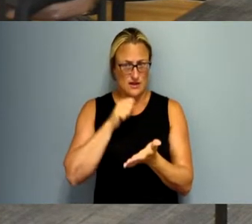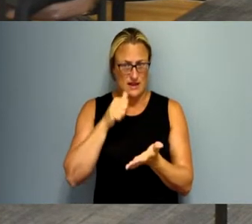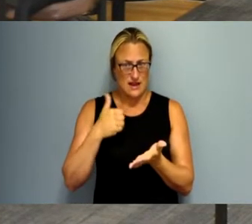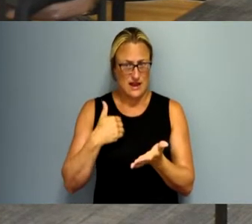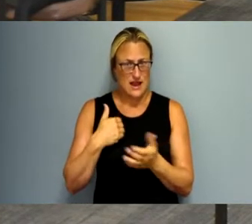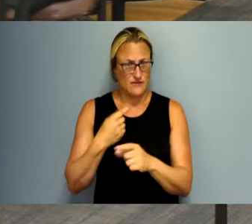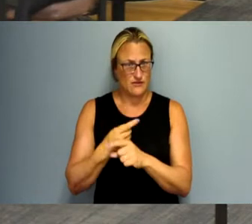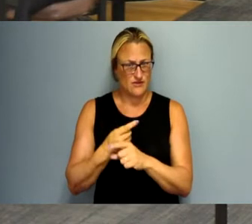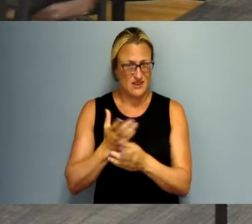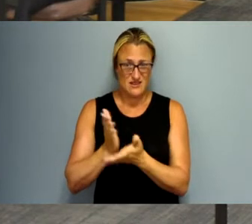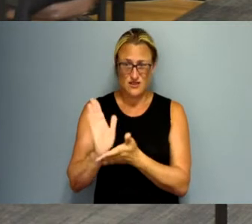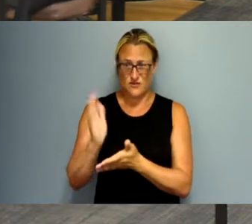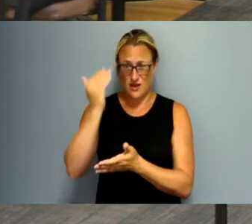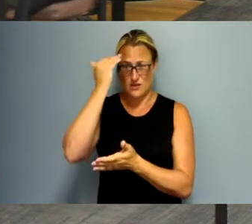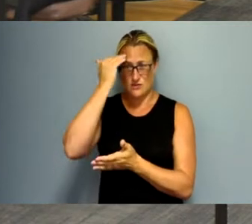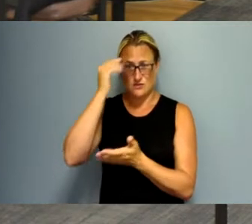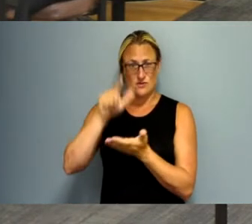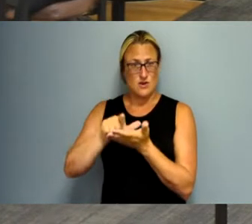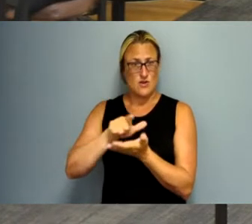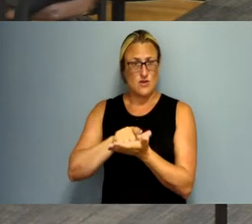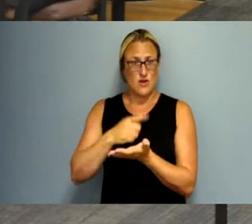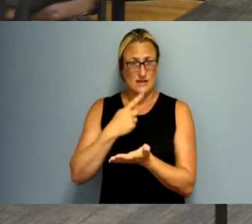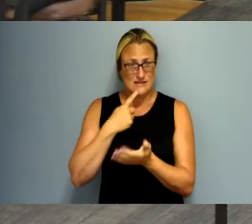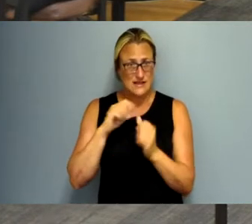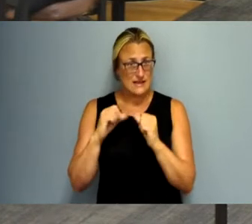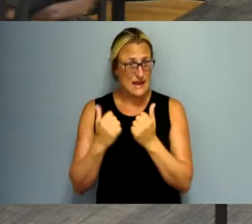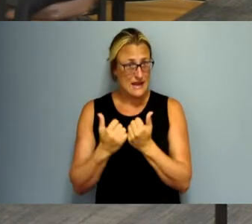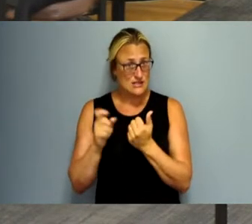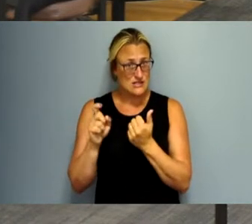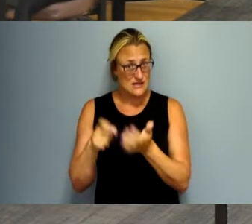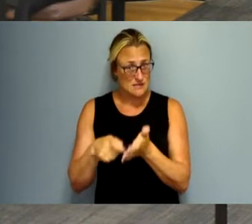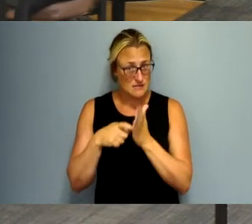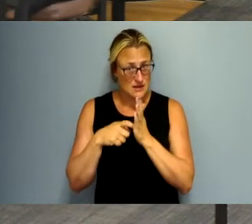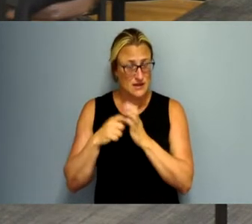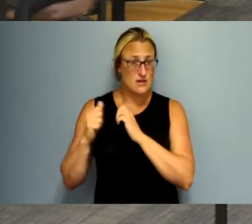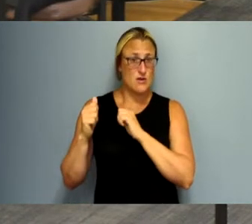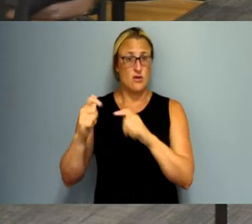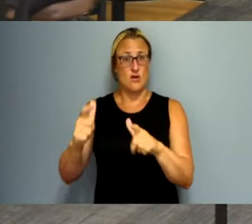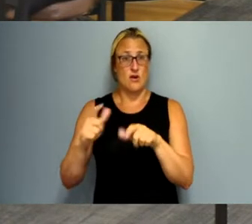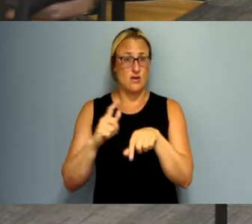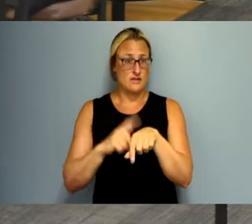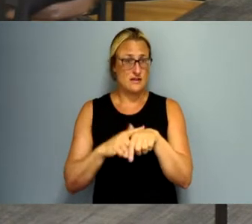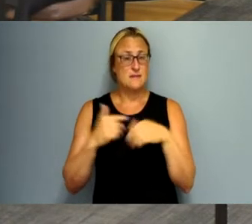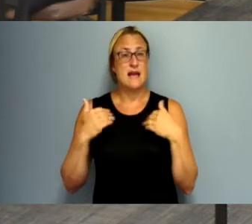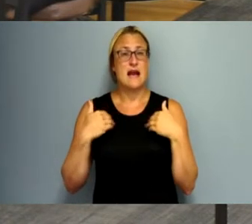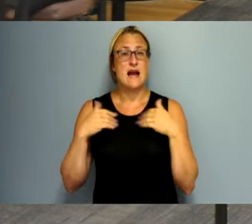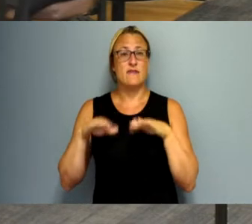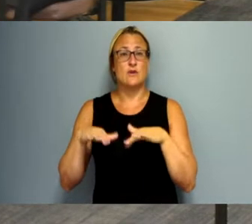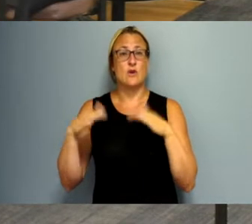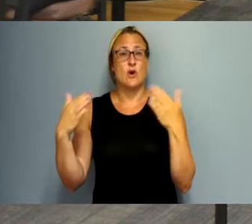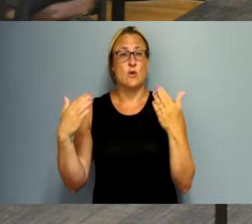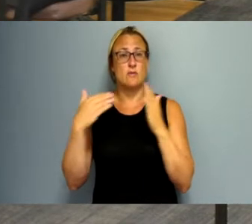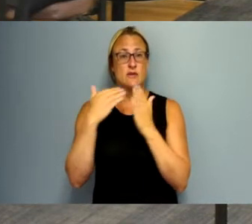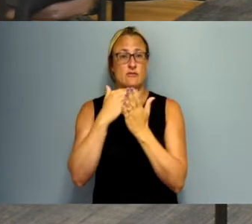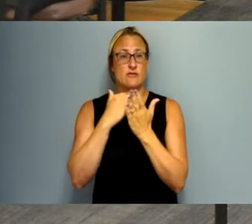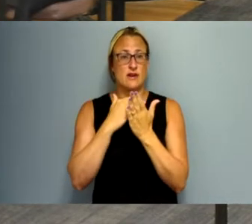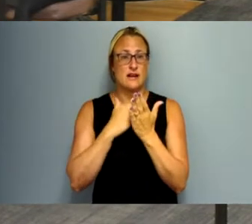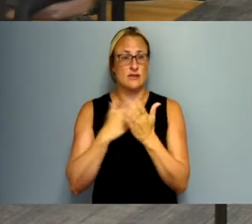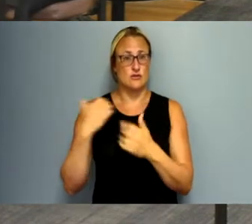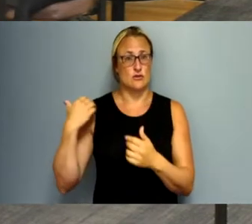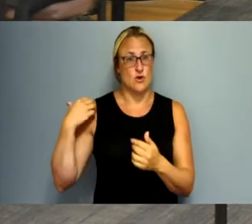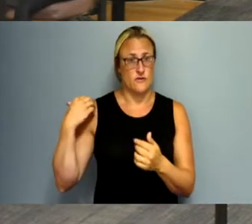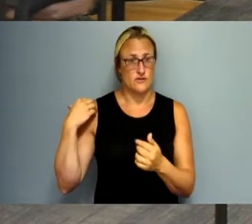law clearly states that an agency must at all times have a declared open records officer. I noted also the